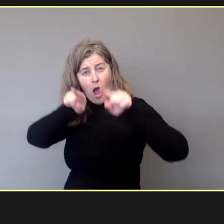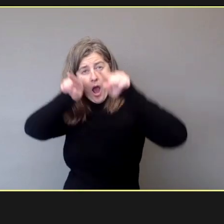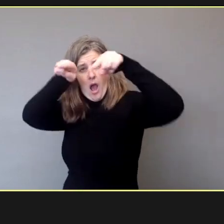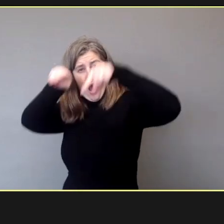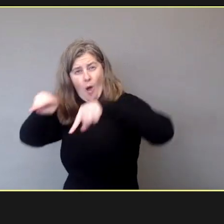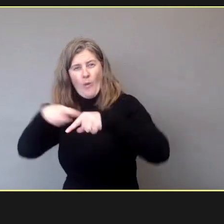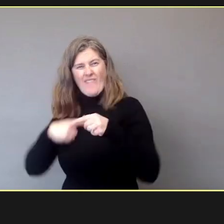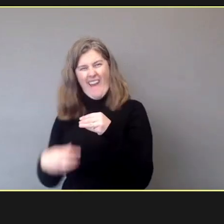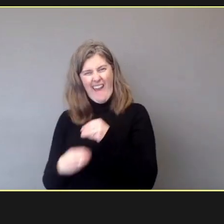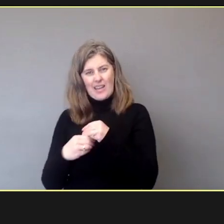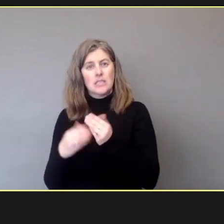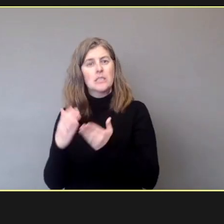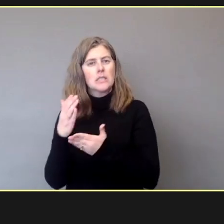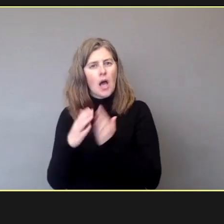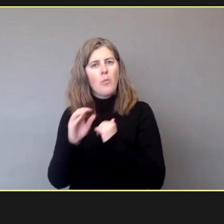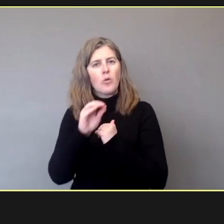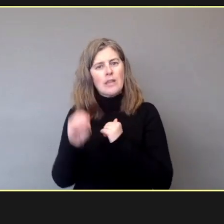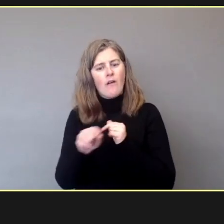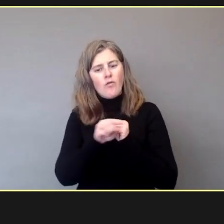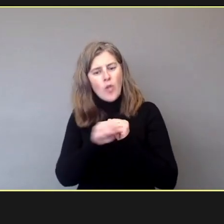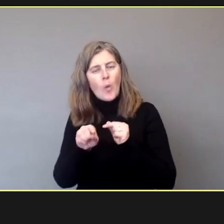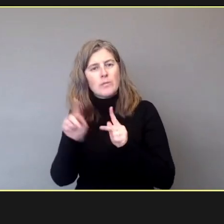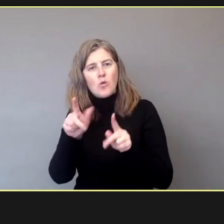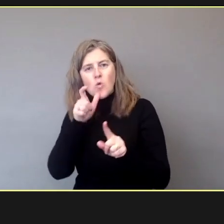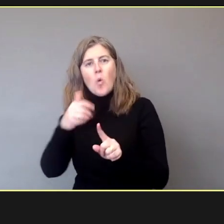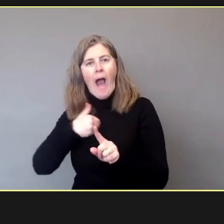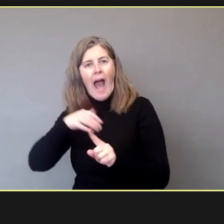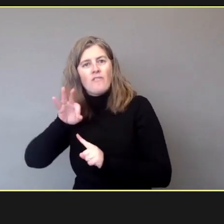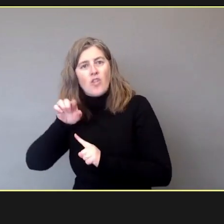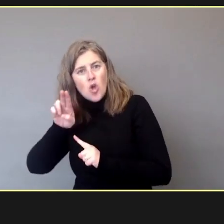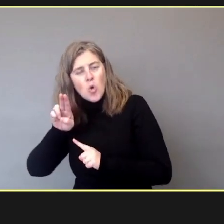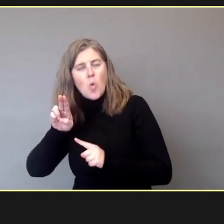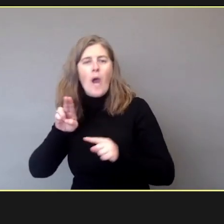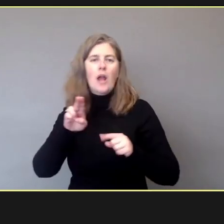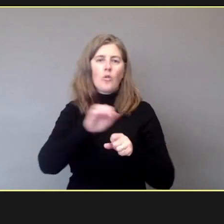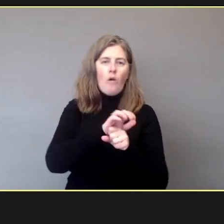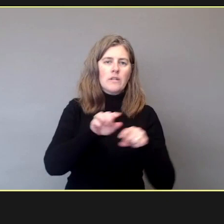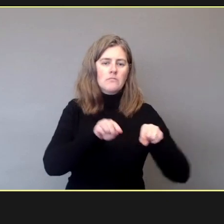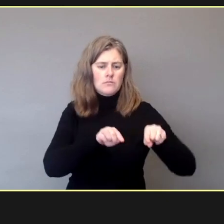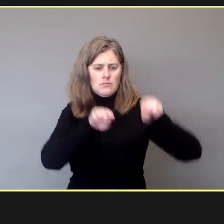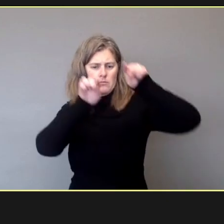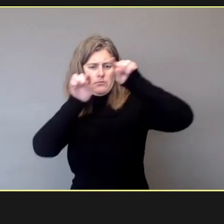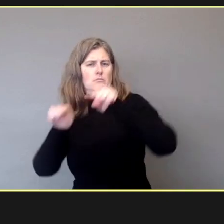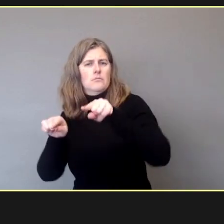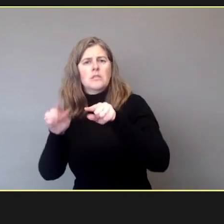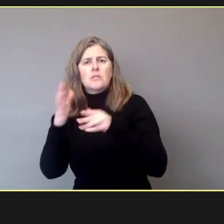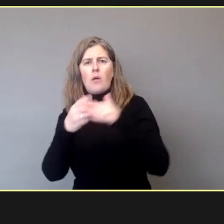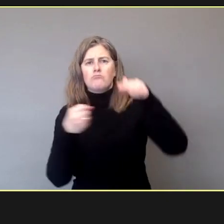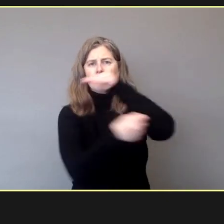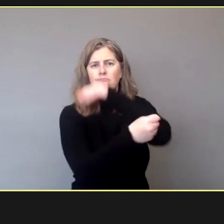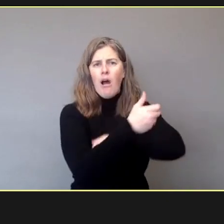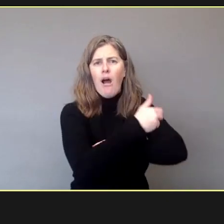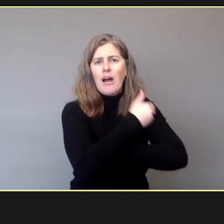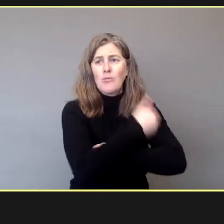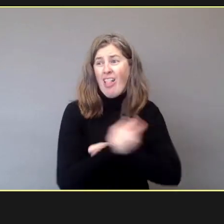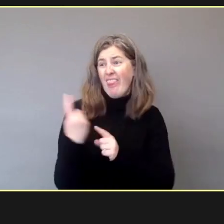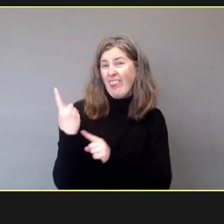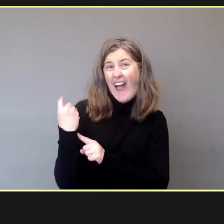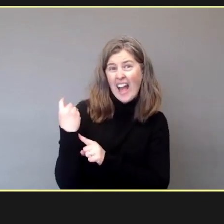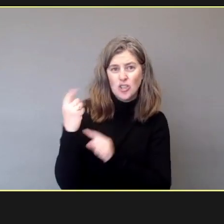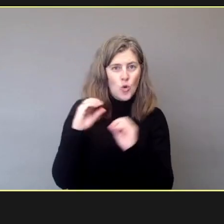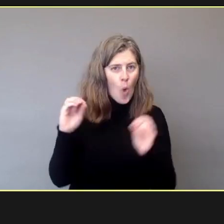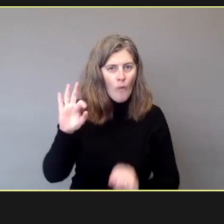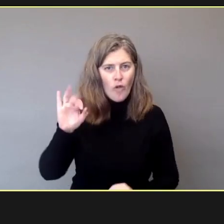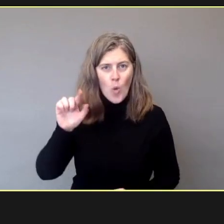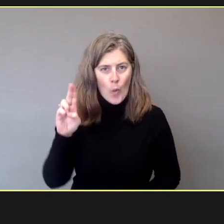have some percentage of those people with influenza and COVID get admitted to the hospital. We didn't have influenza last year. That adds in.